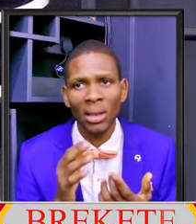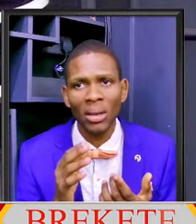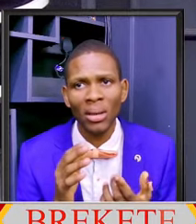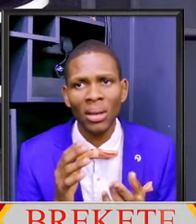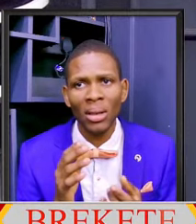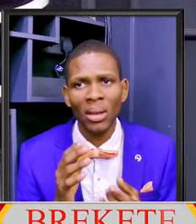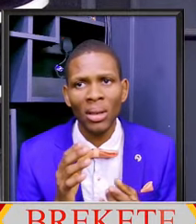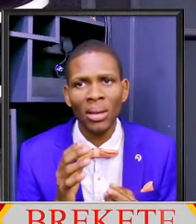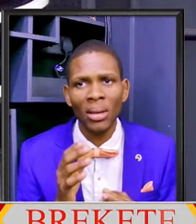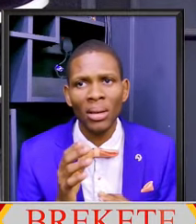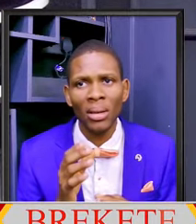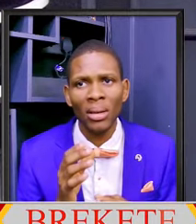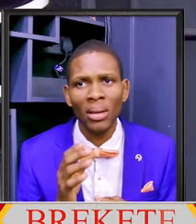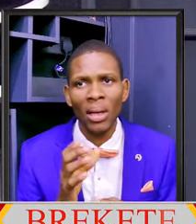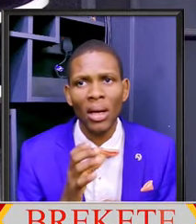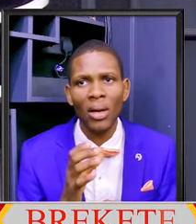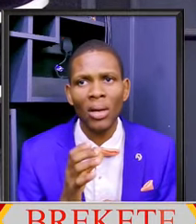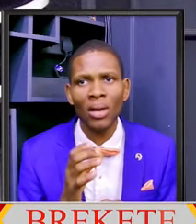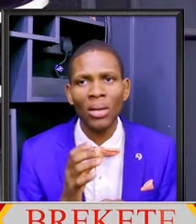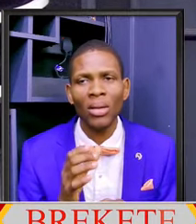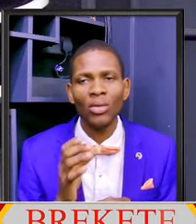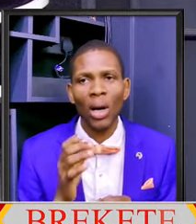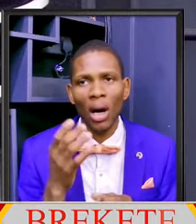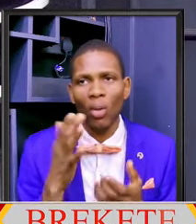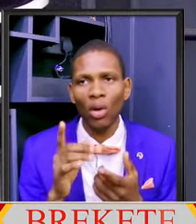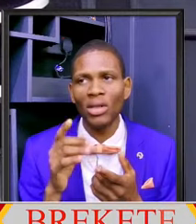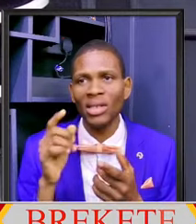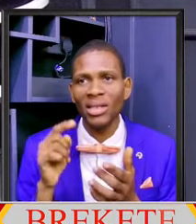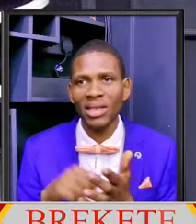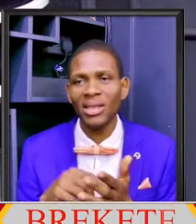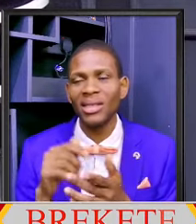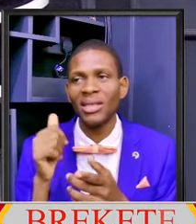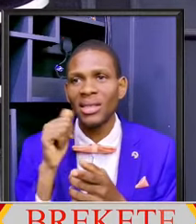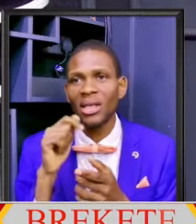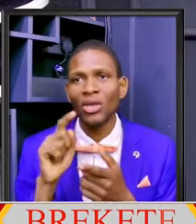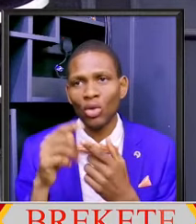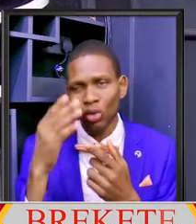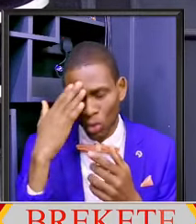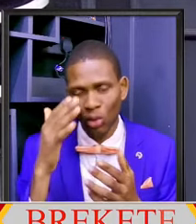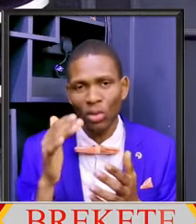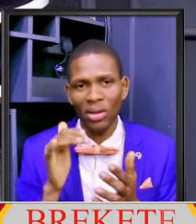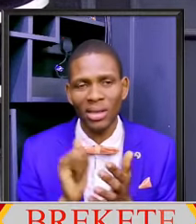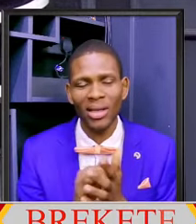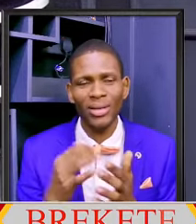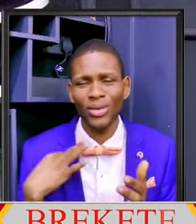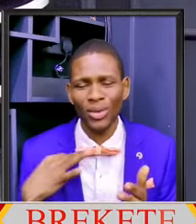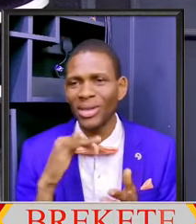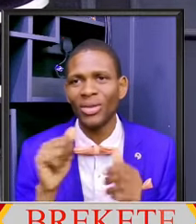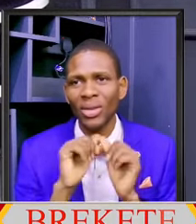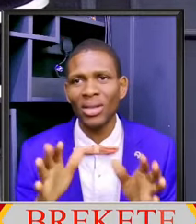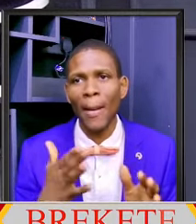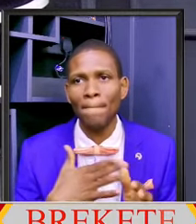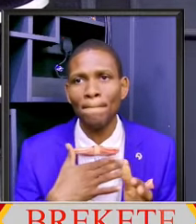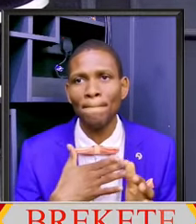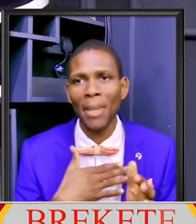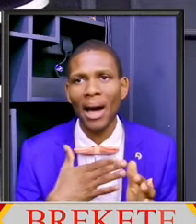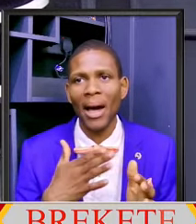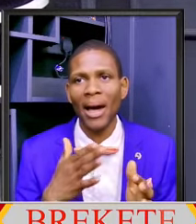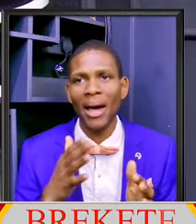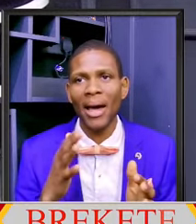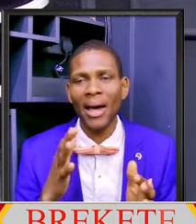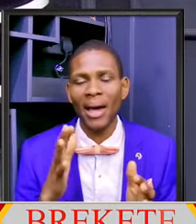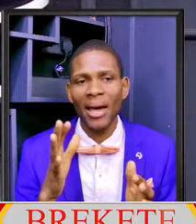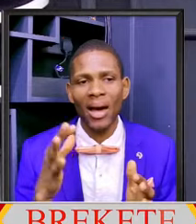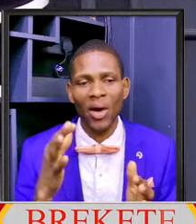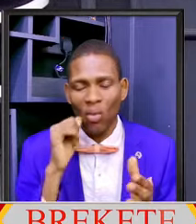make she know what they call say clothes, not be anything. Because she shocked me, so I want to shock her back. So my wife will sew for 6 months for